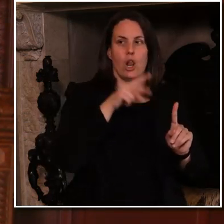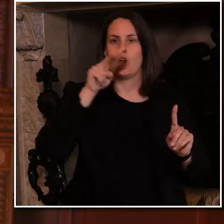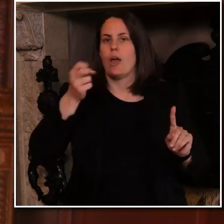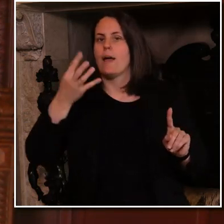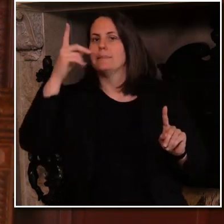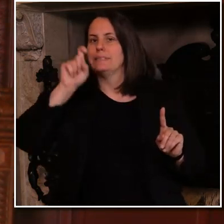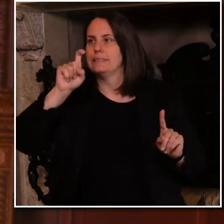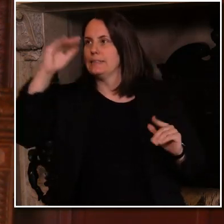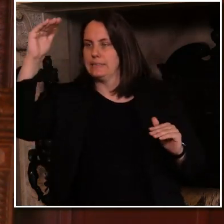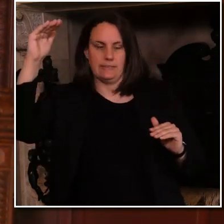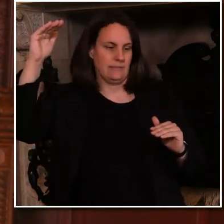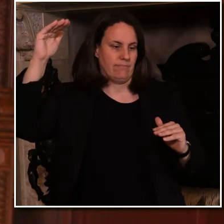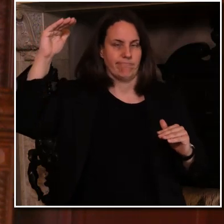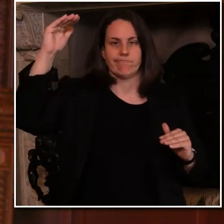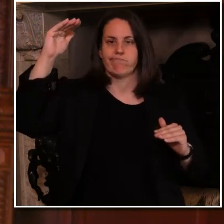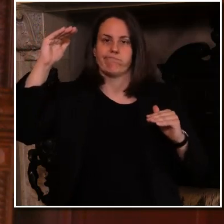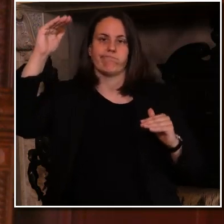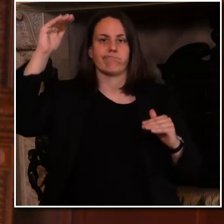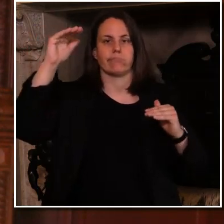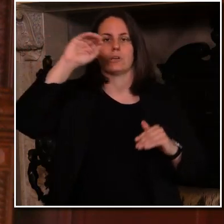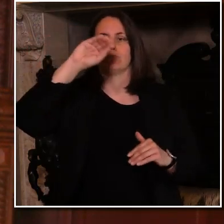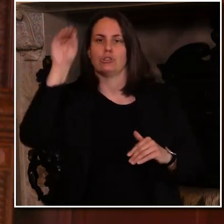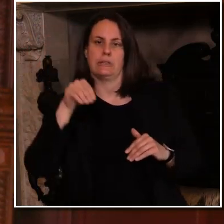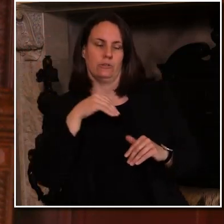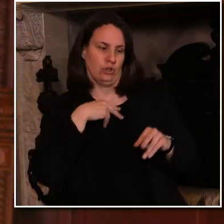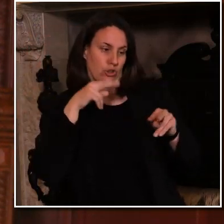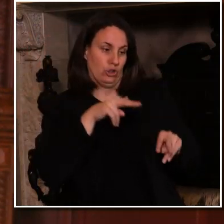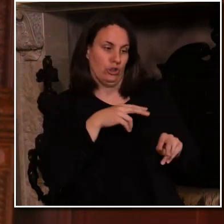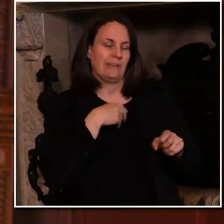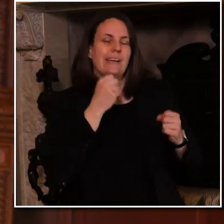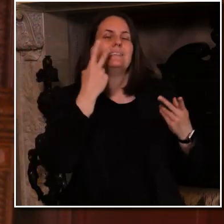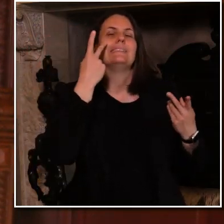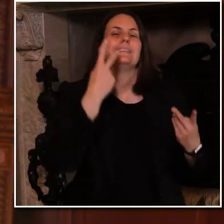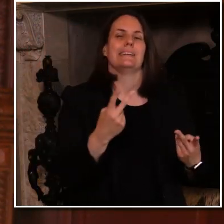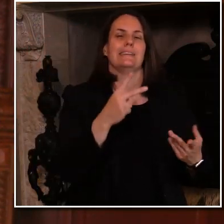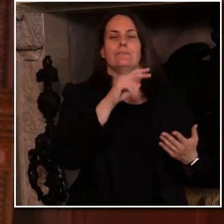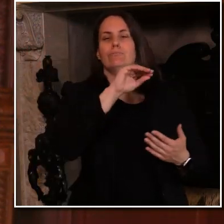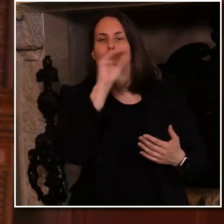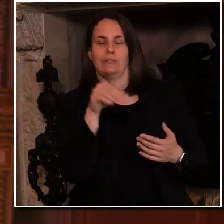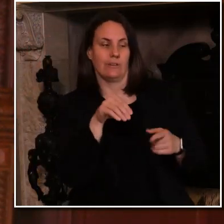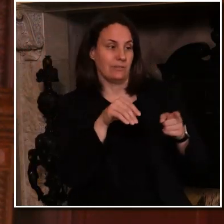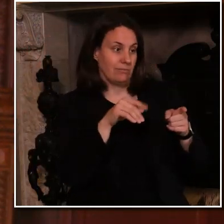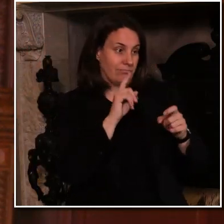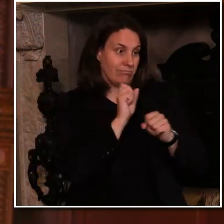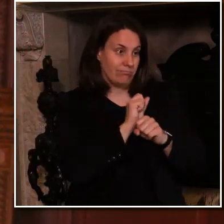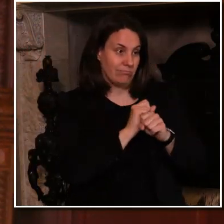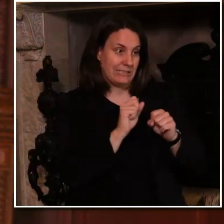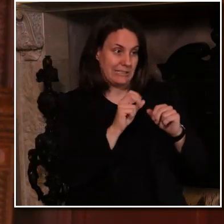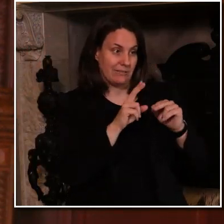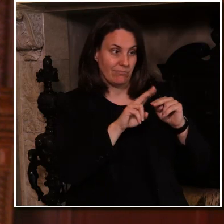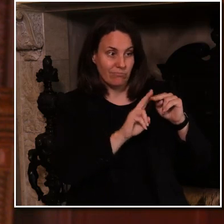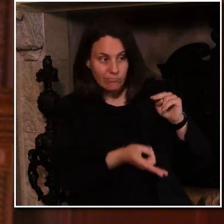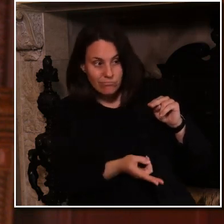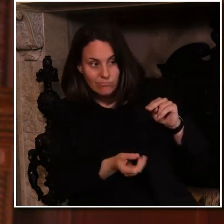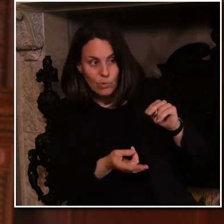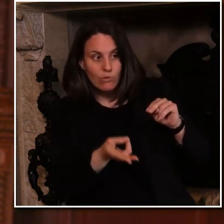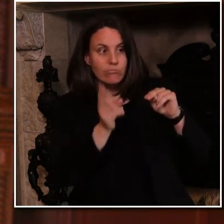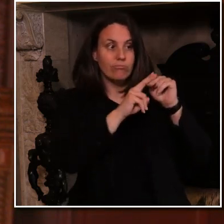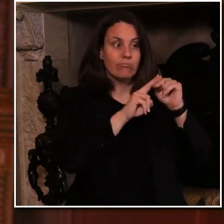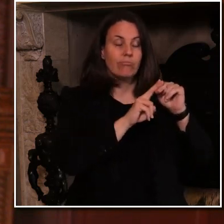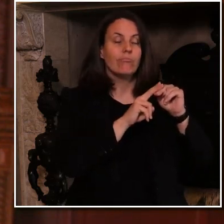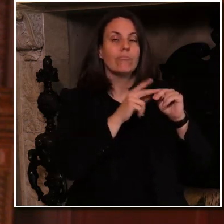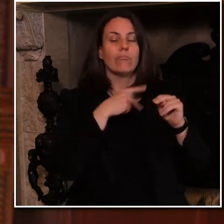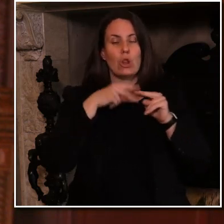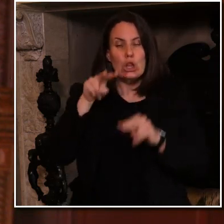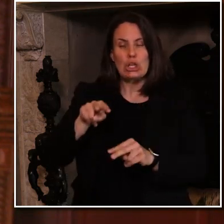a one threshold of what the percent is that we would feel comfortable going better, but that tells us an important thing, both in regards of, are we testing